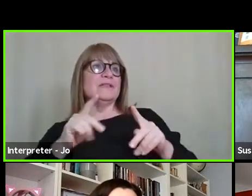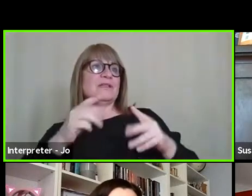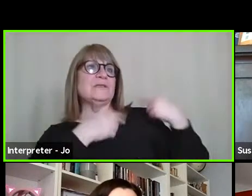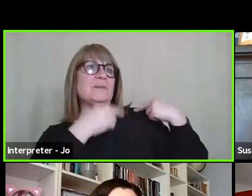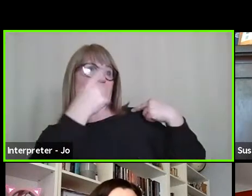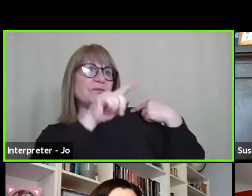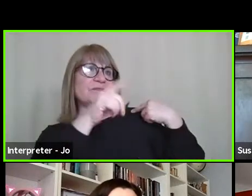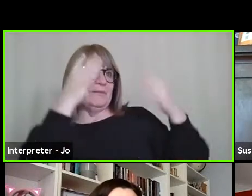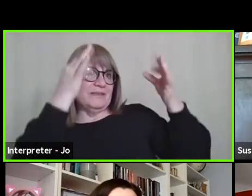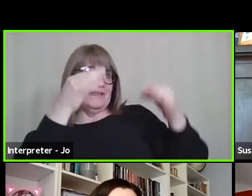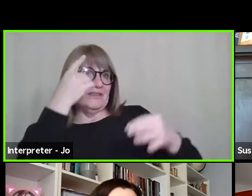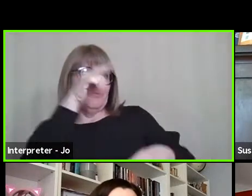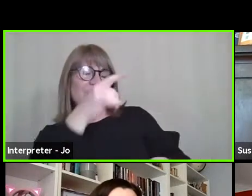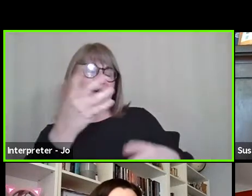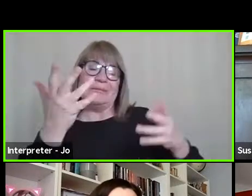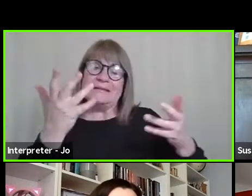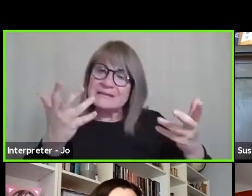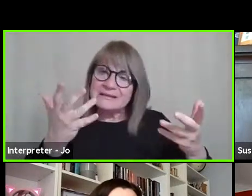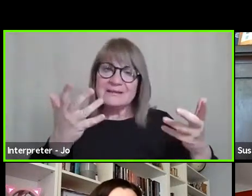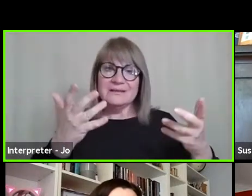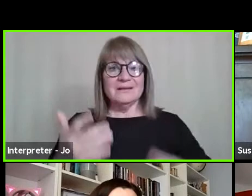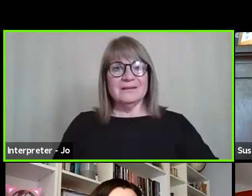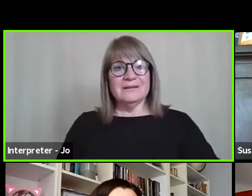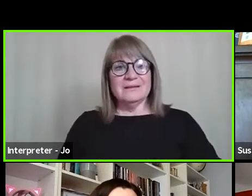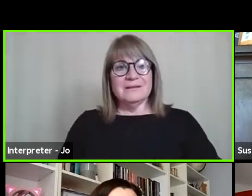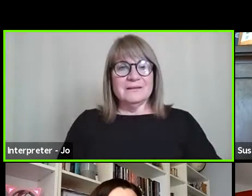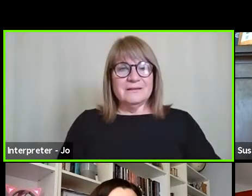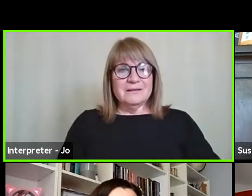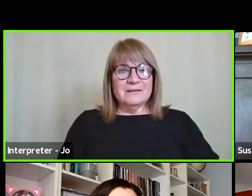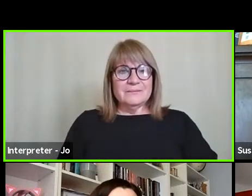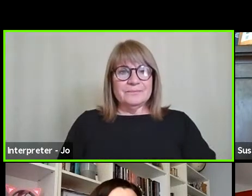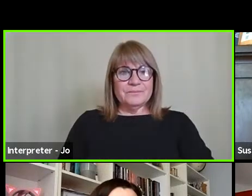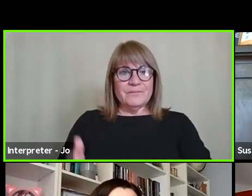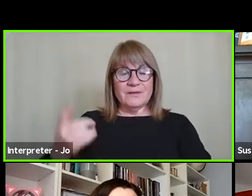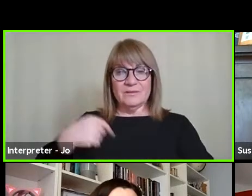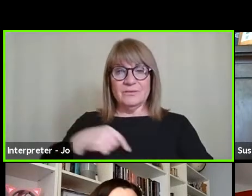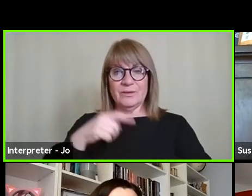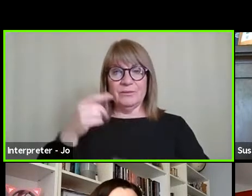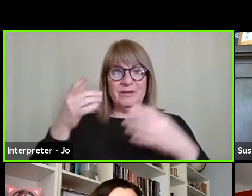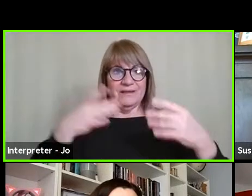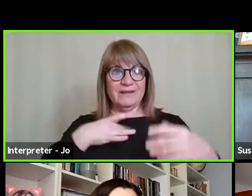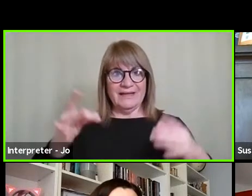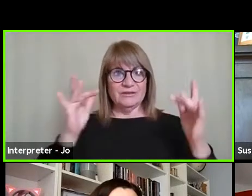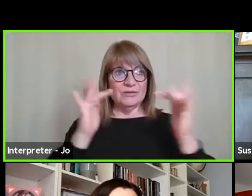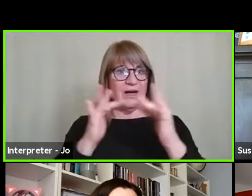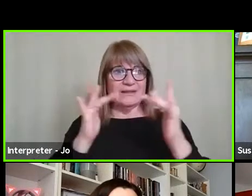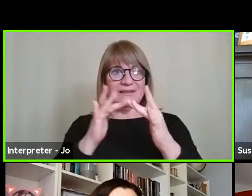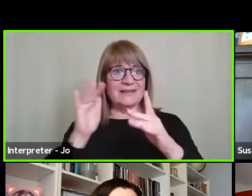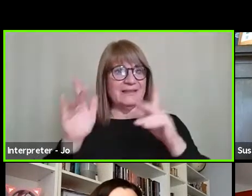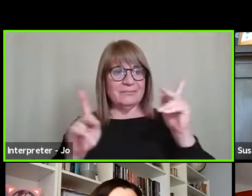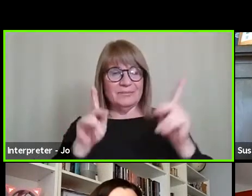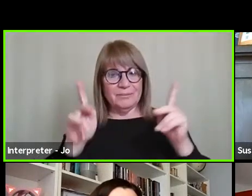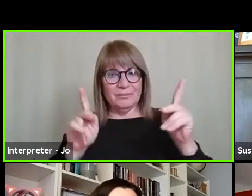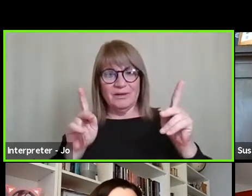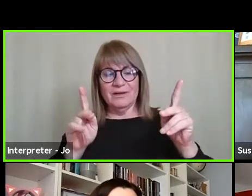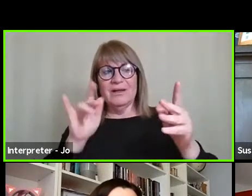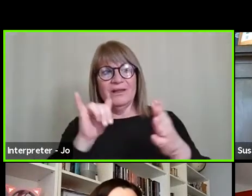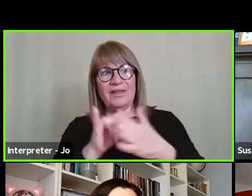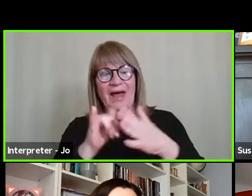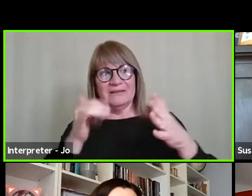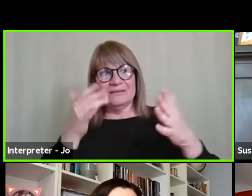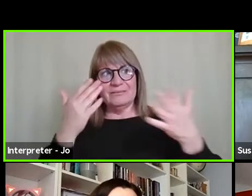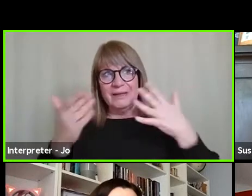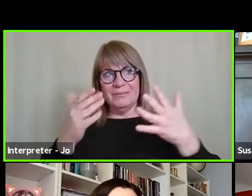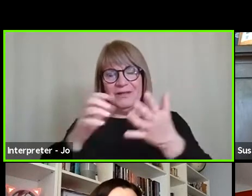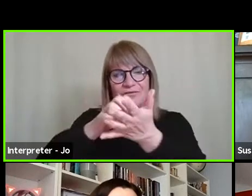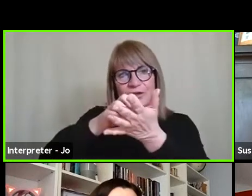actually reach individuals who may be sterilized pursuant to those arrangements today no it doesn't um this